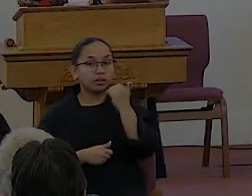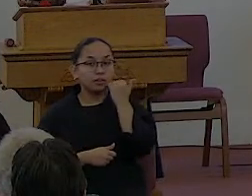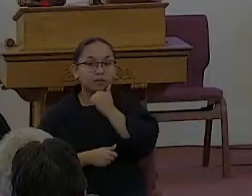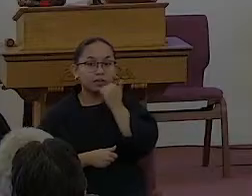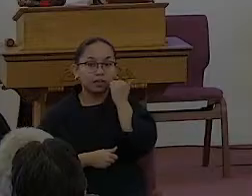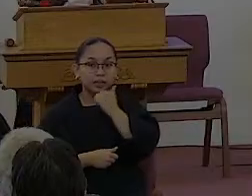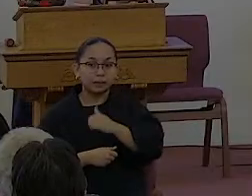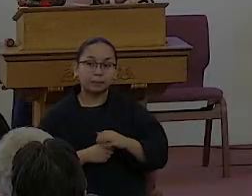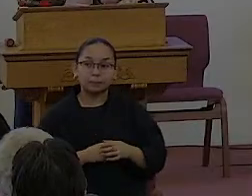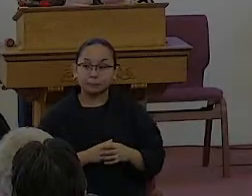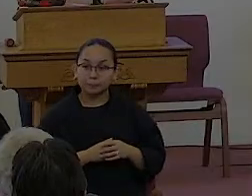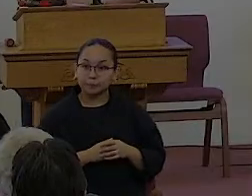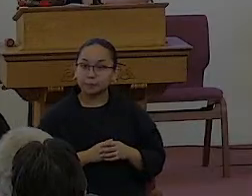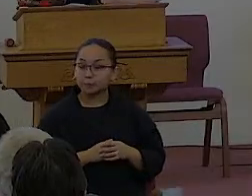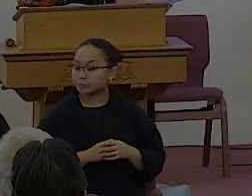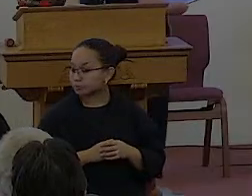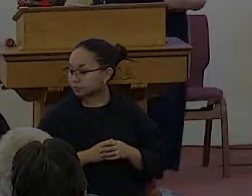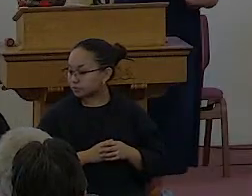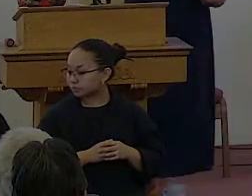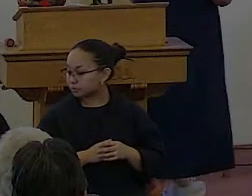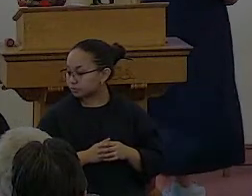day.